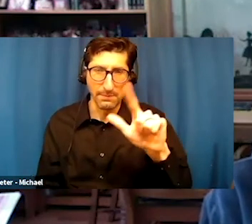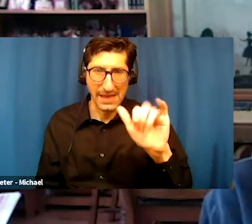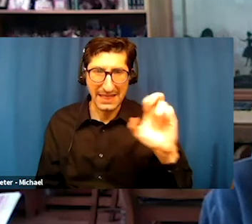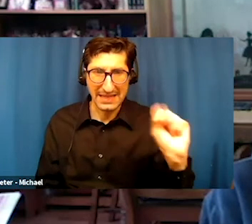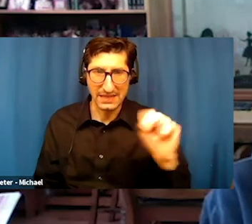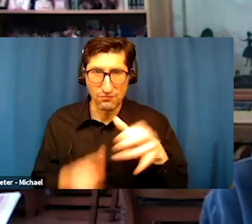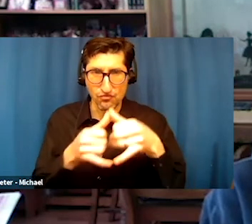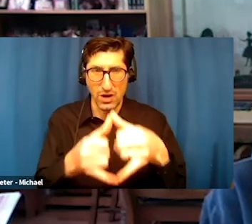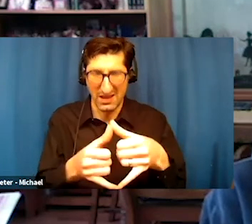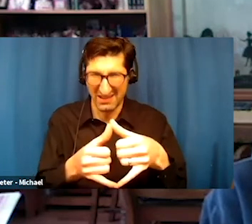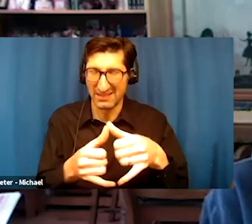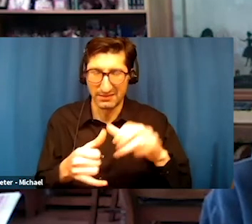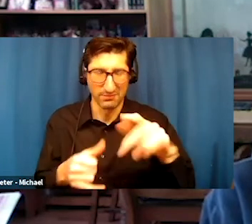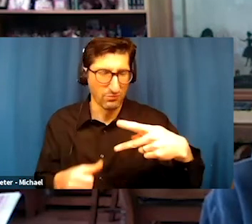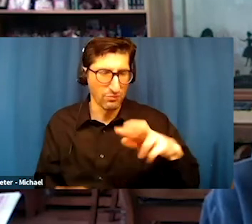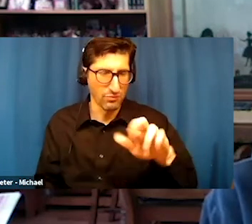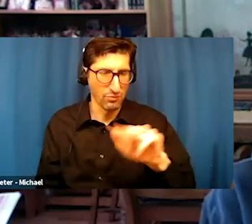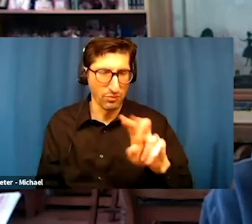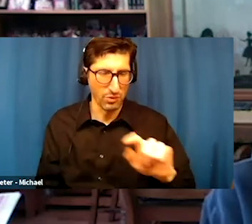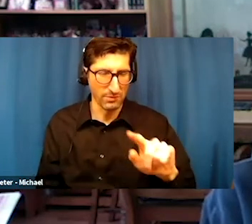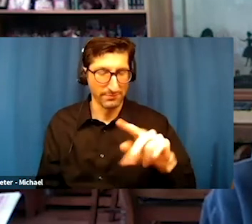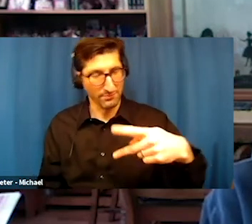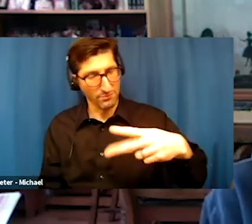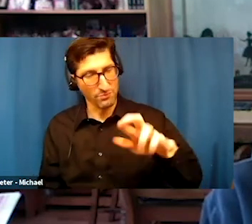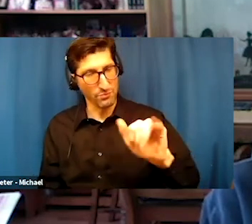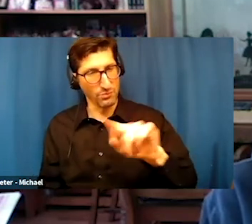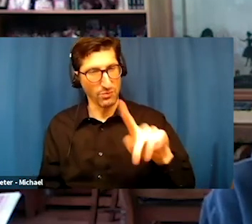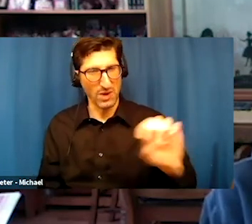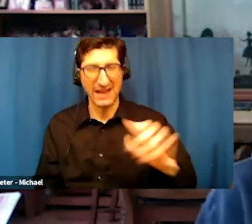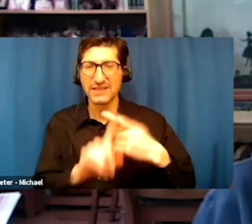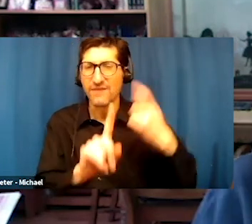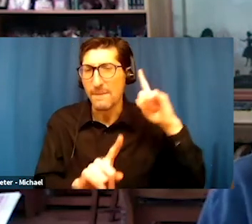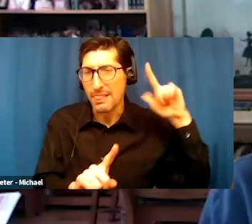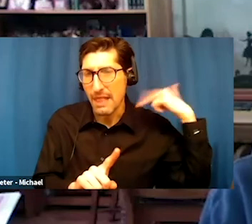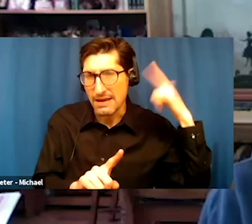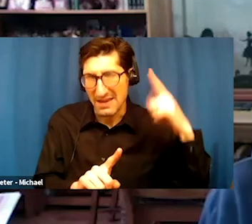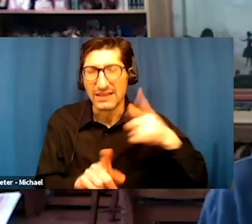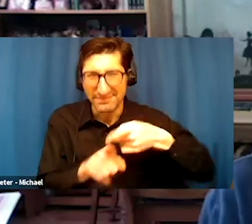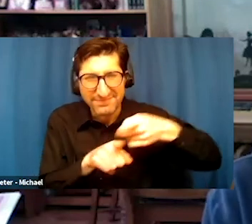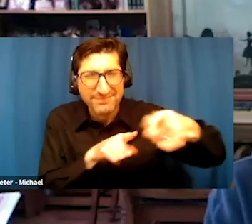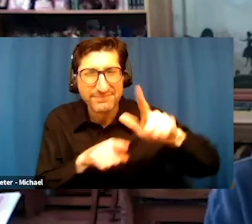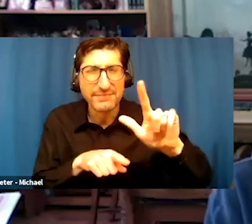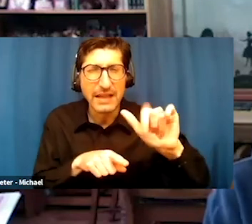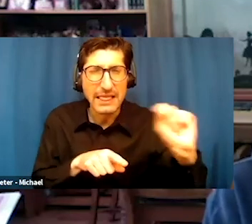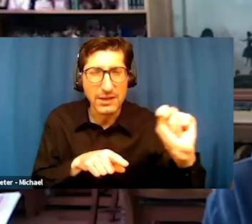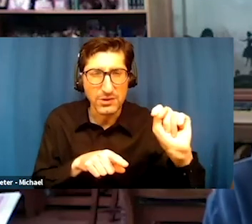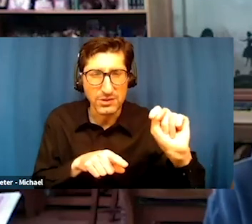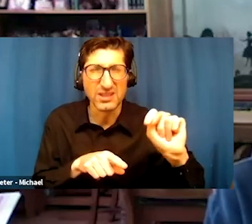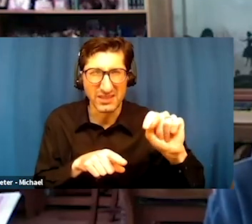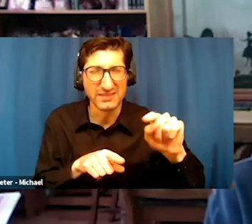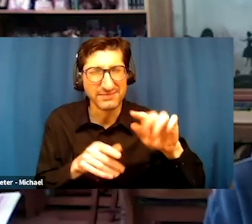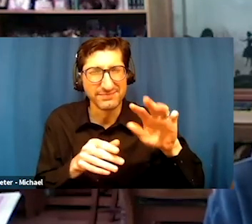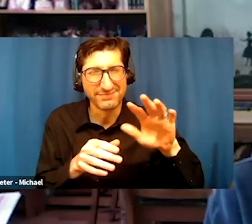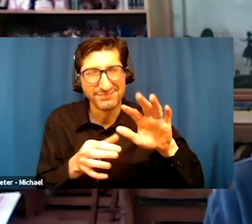is a brand new prize, uh, based in London, um, for literature. And it deals with, um, with disability